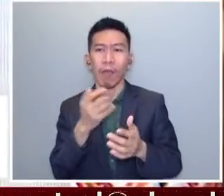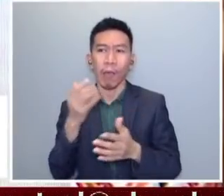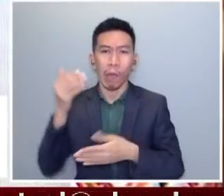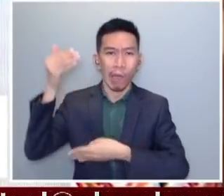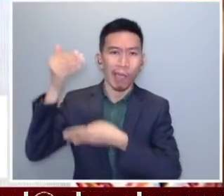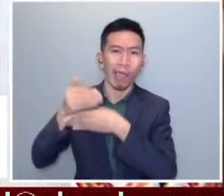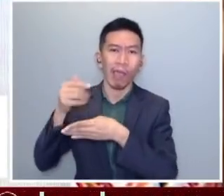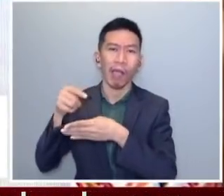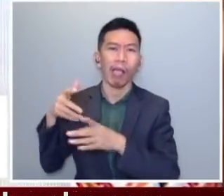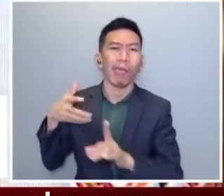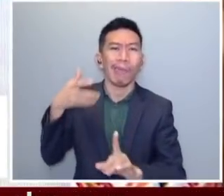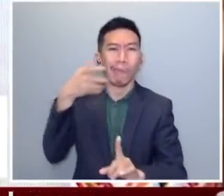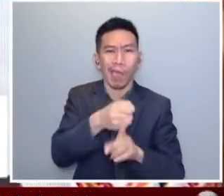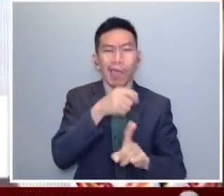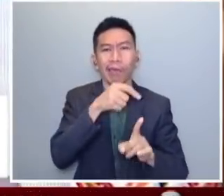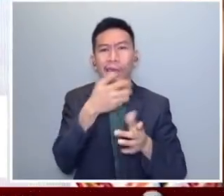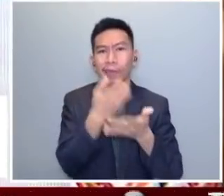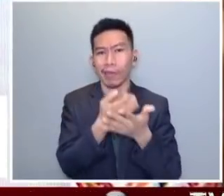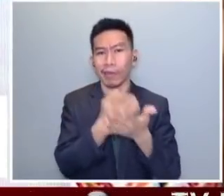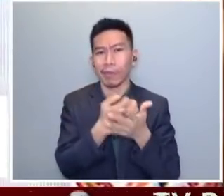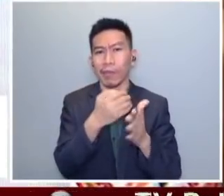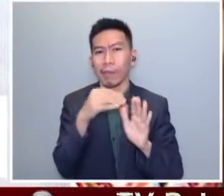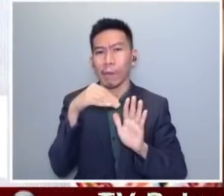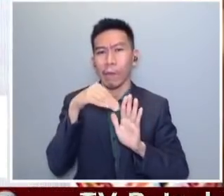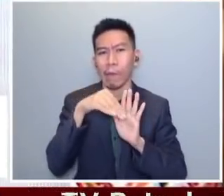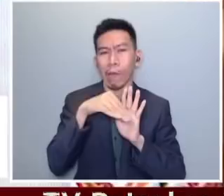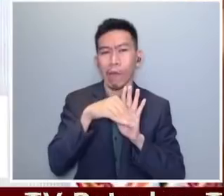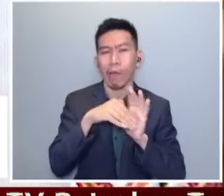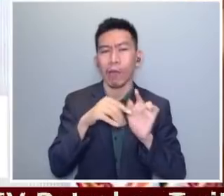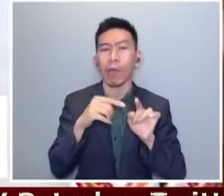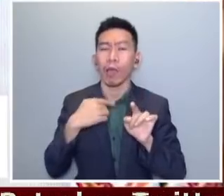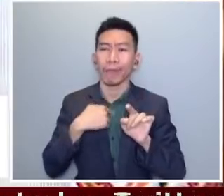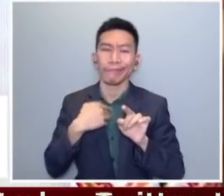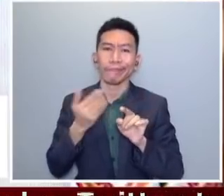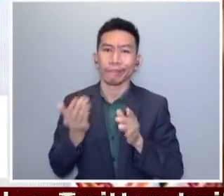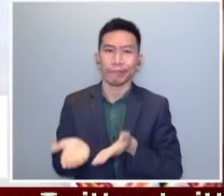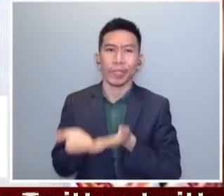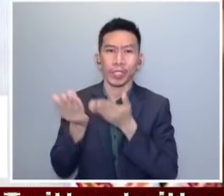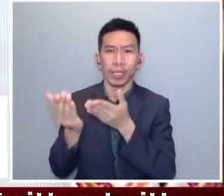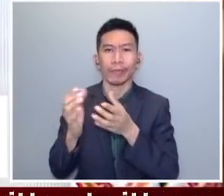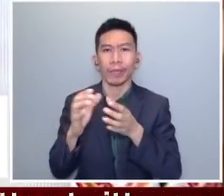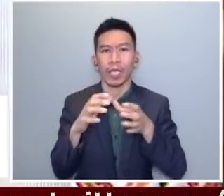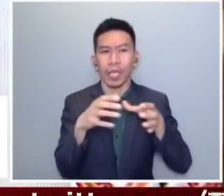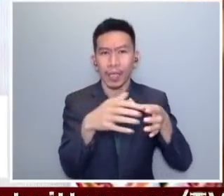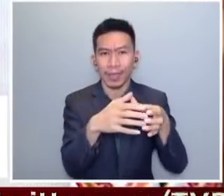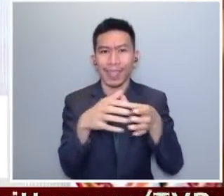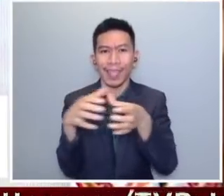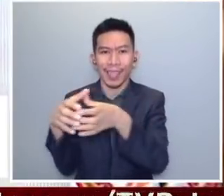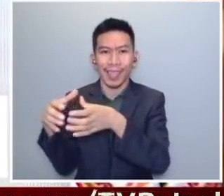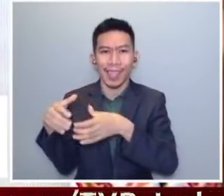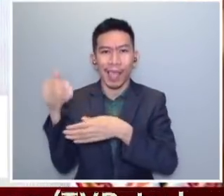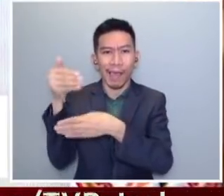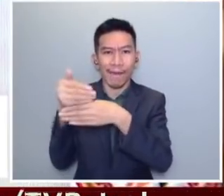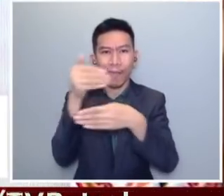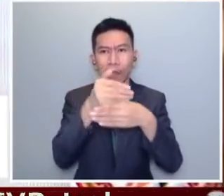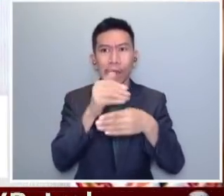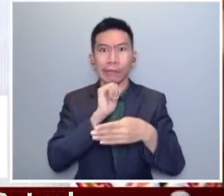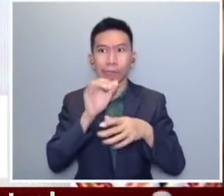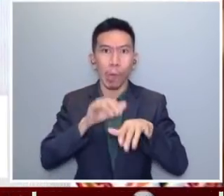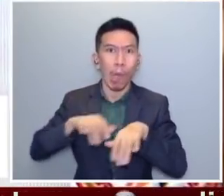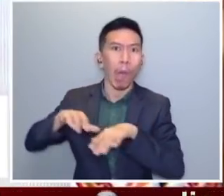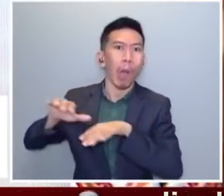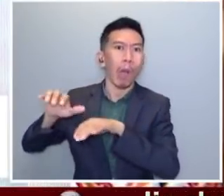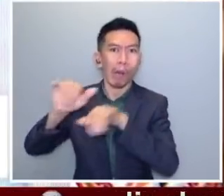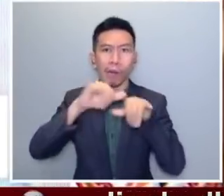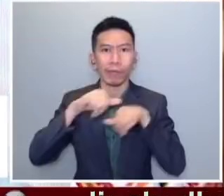And I pushed for granular lockdowns. And we had hoped that the approach here would be on a